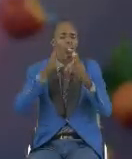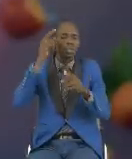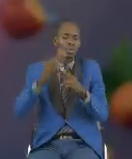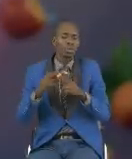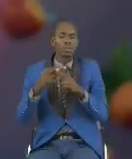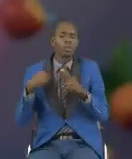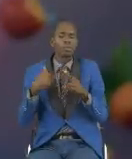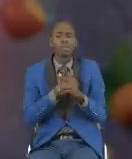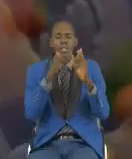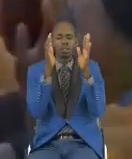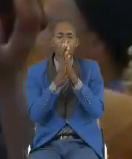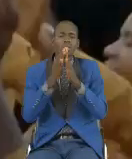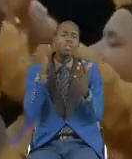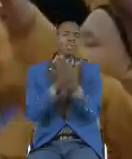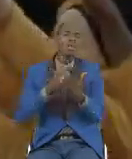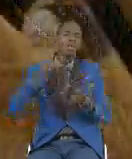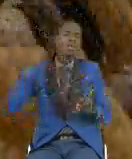we pray.